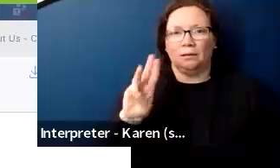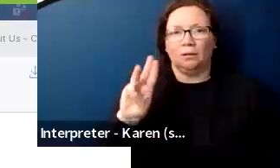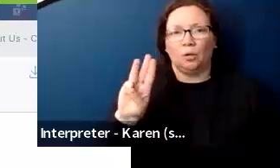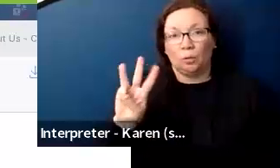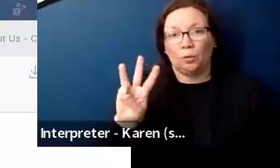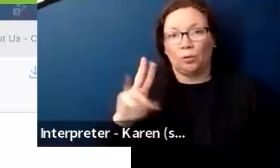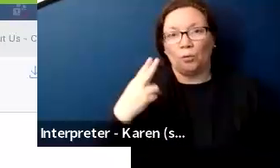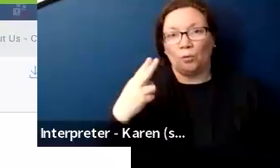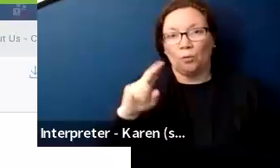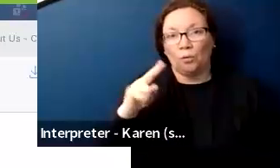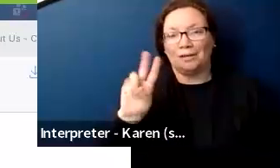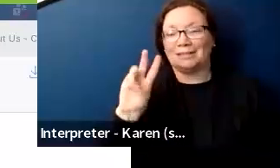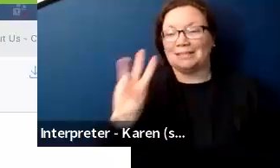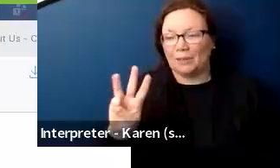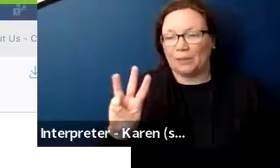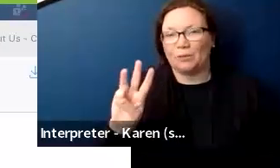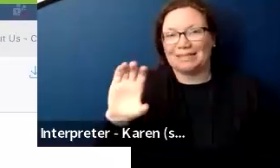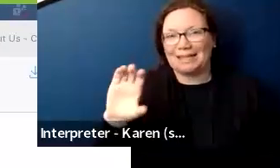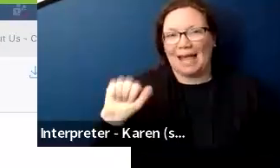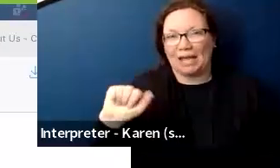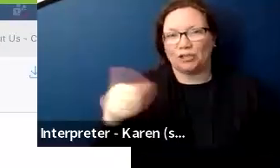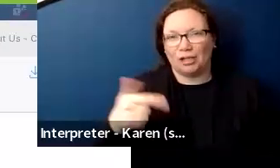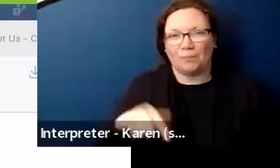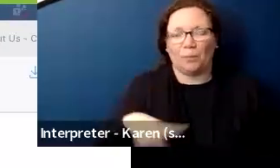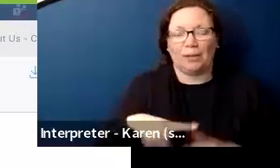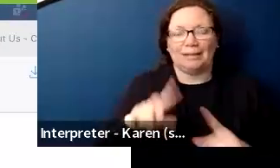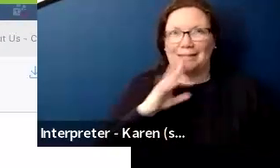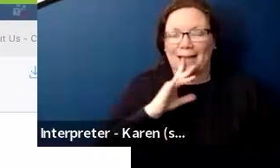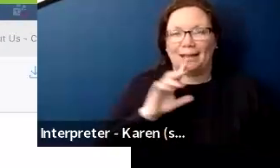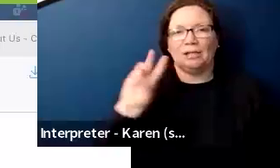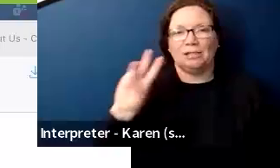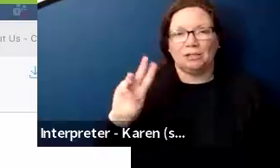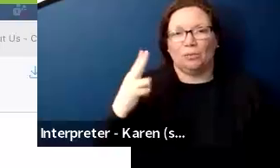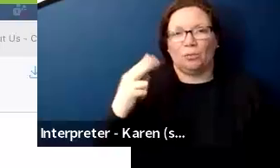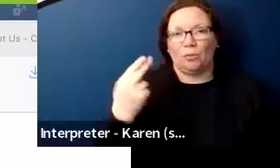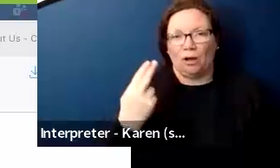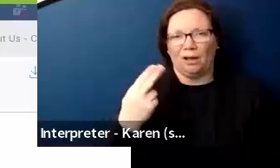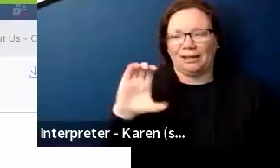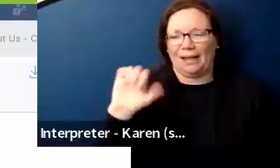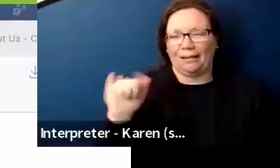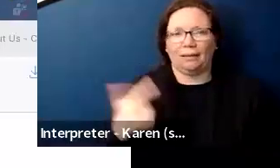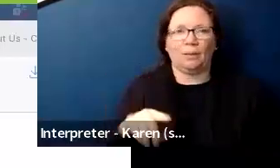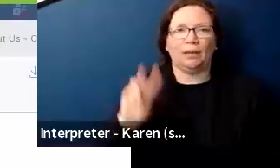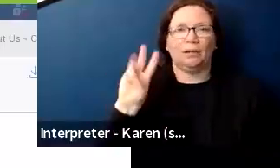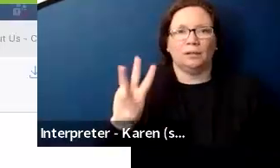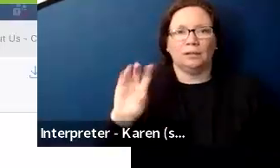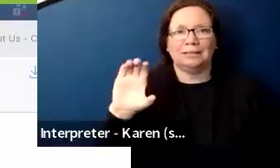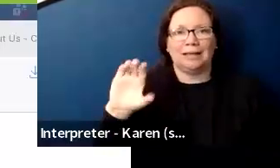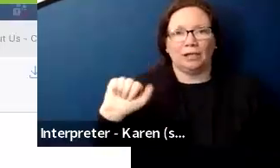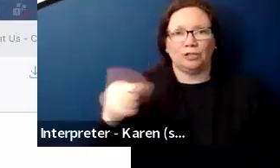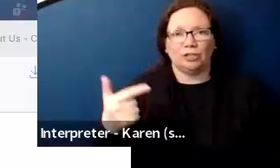WCAG standard. So it's WCAG, and that stands for the Web Content Accessibility